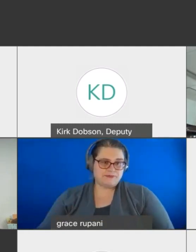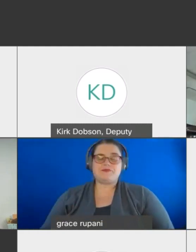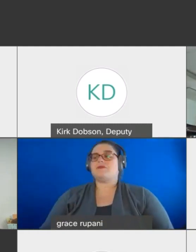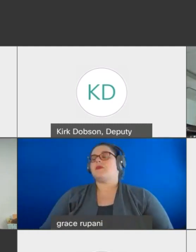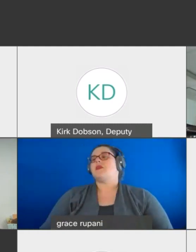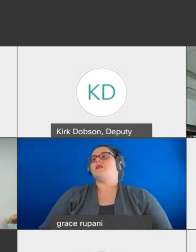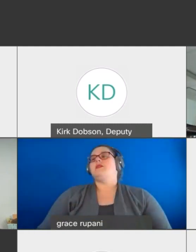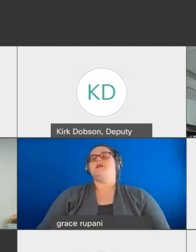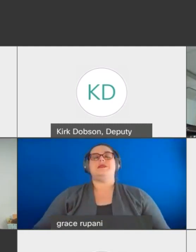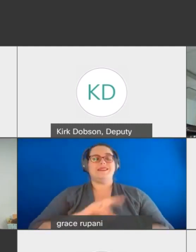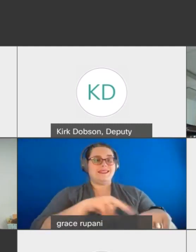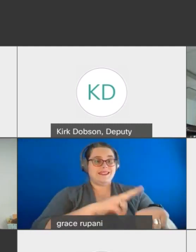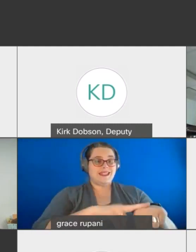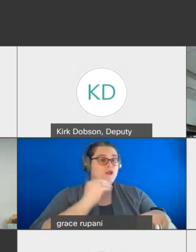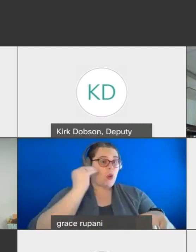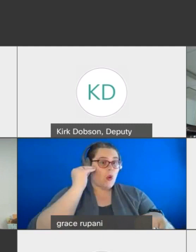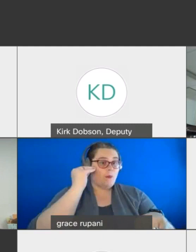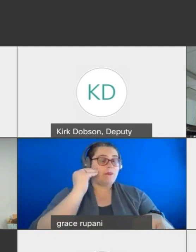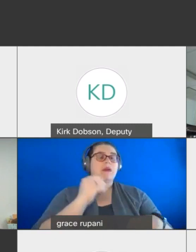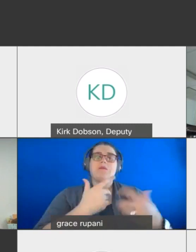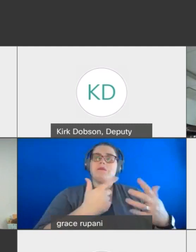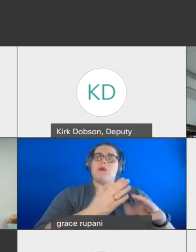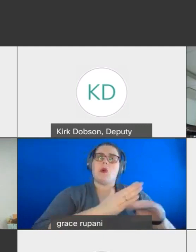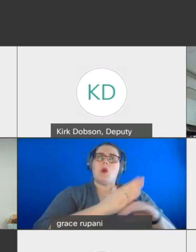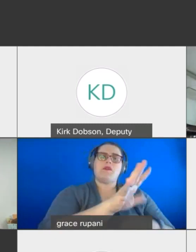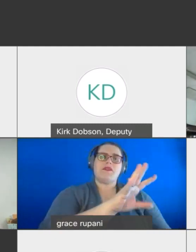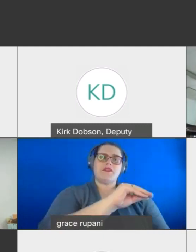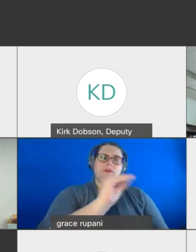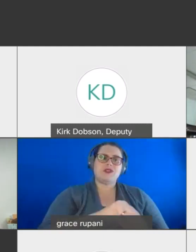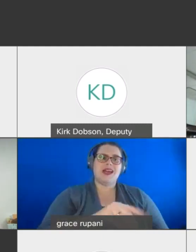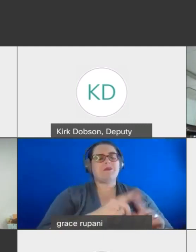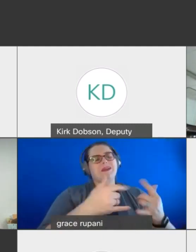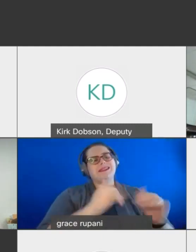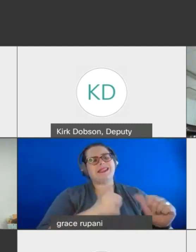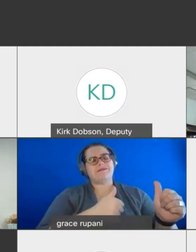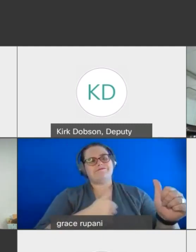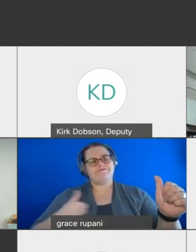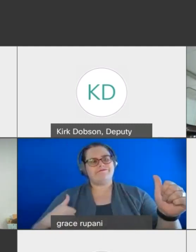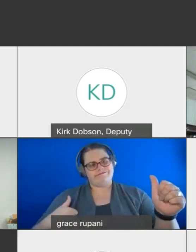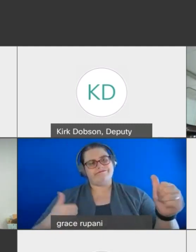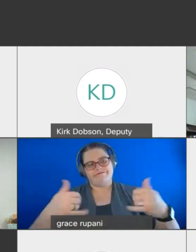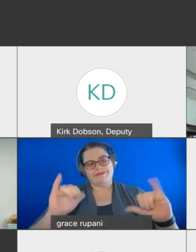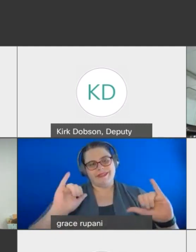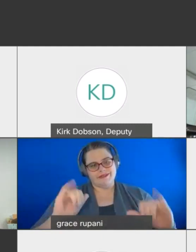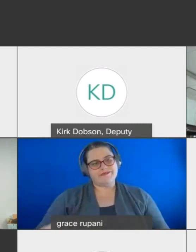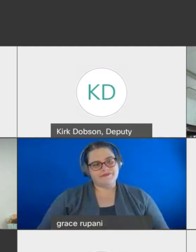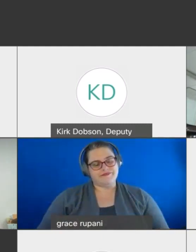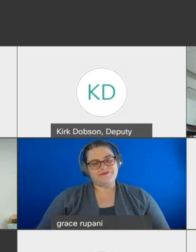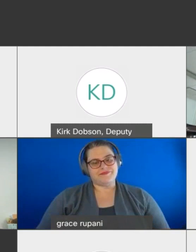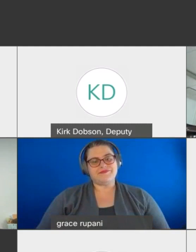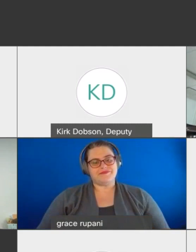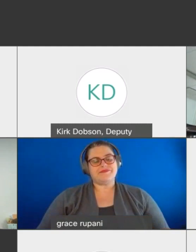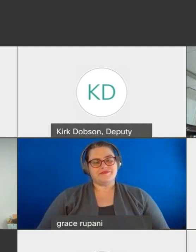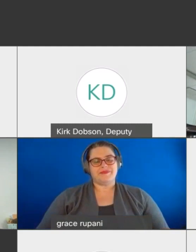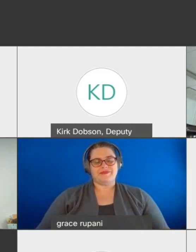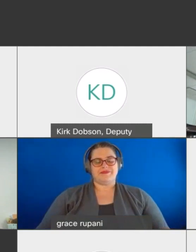within natural homes, it's over 50%, but still lagging behind a bit. And that is where I think we have the